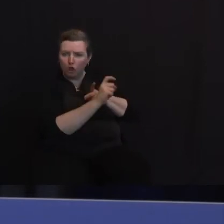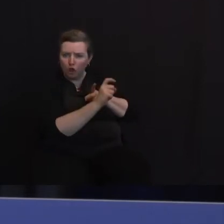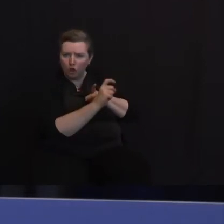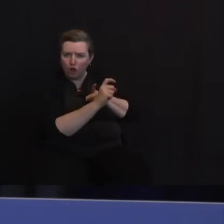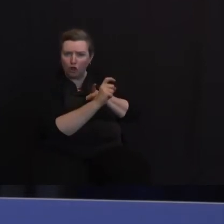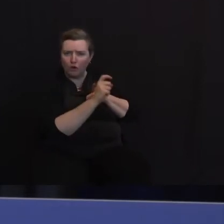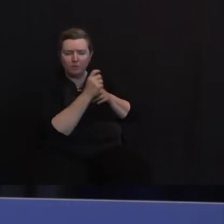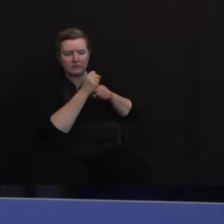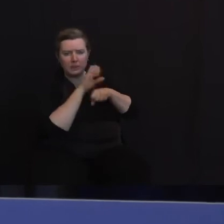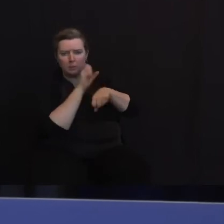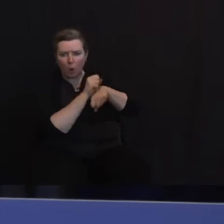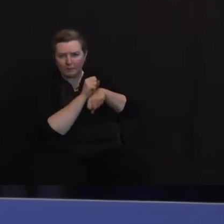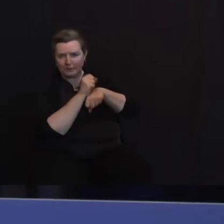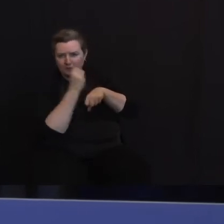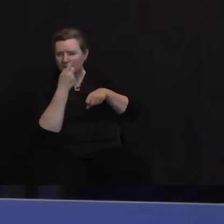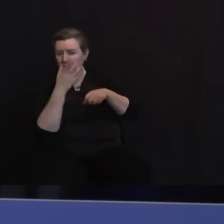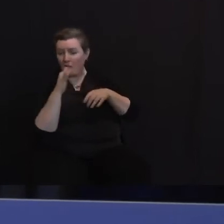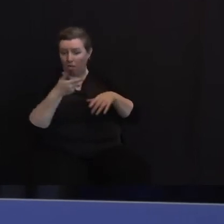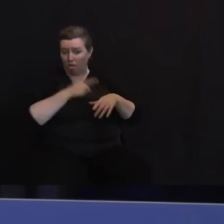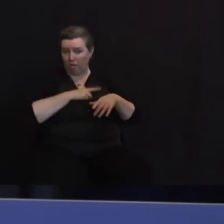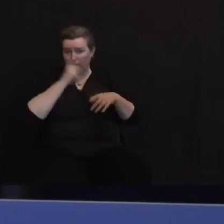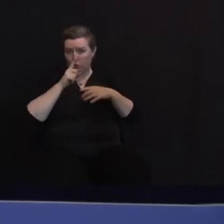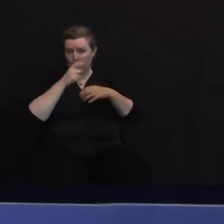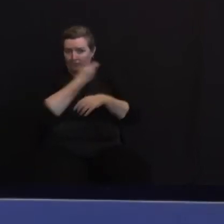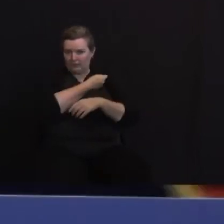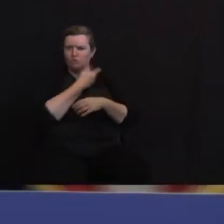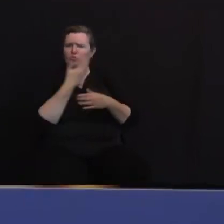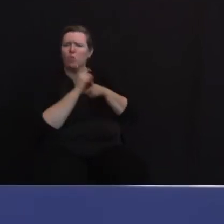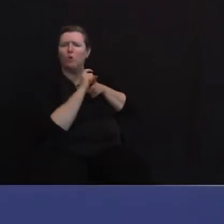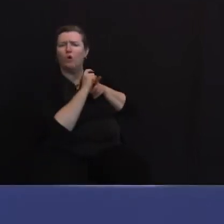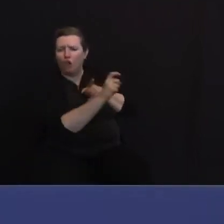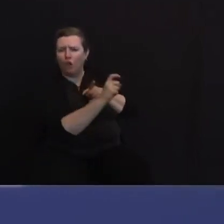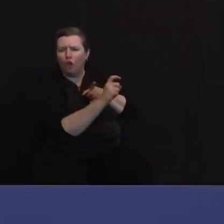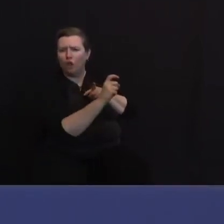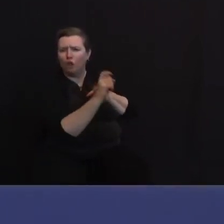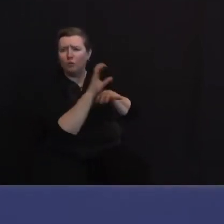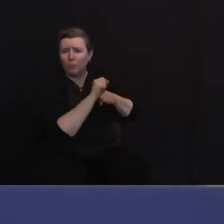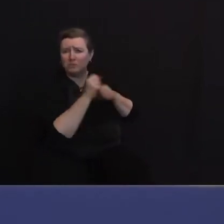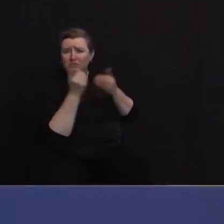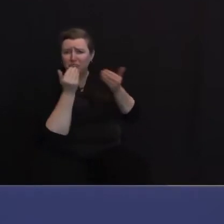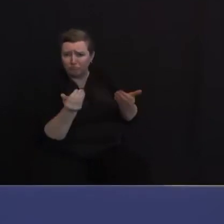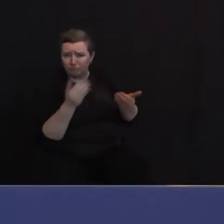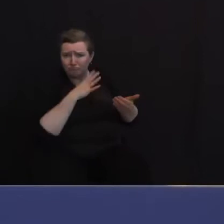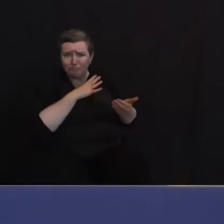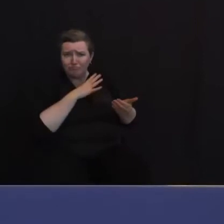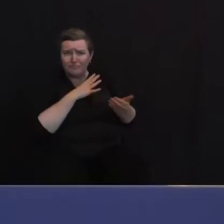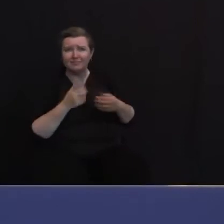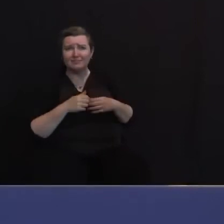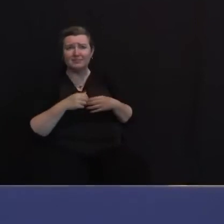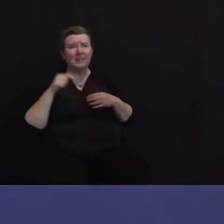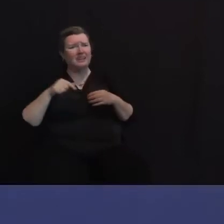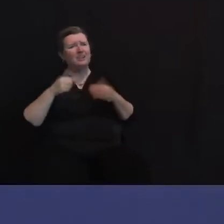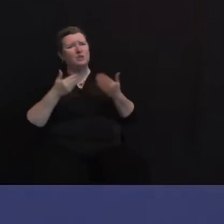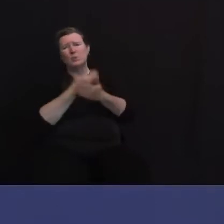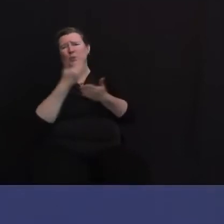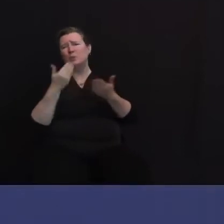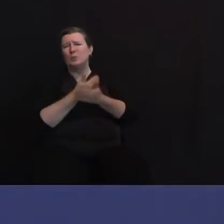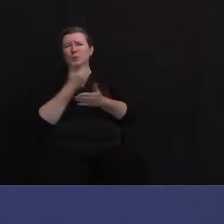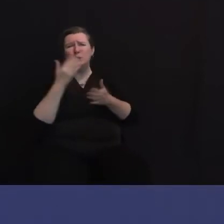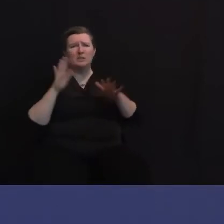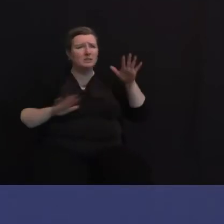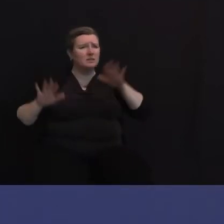appointment. Again, this is in the category of patients. We're building the plane as we're flying it. This is the most complex distribution challenge in the history of our